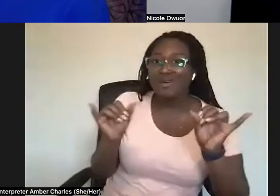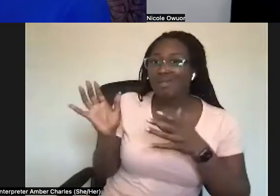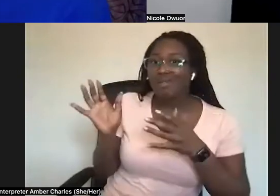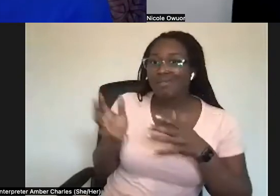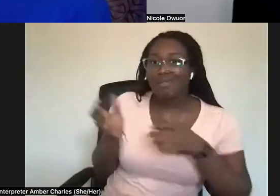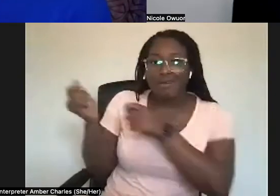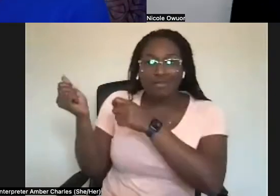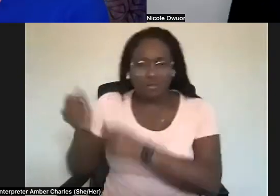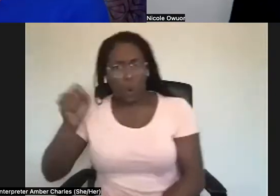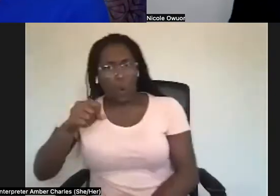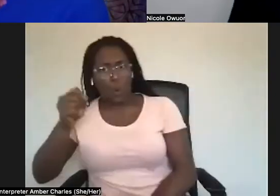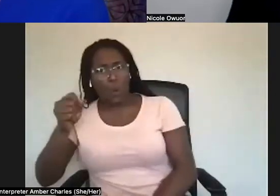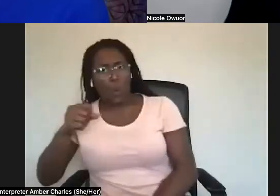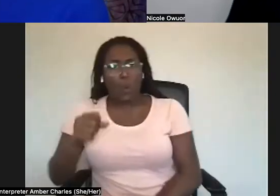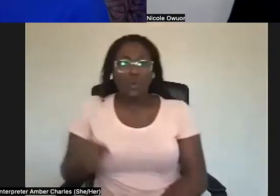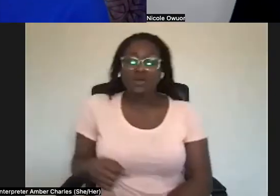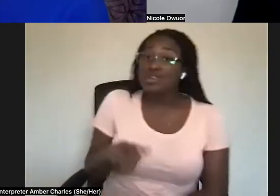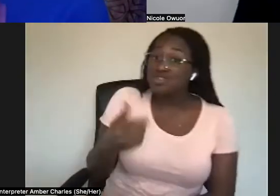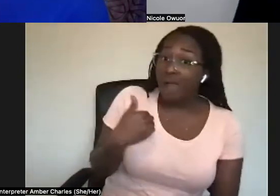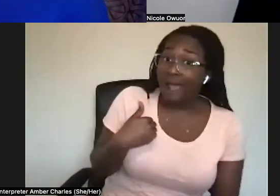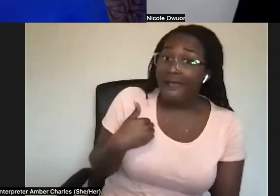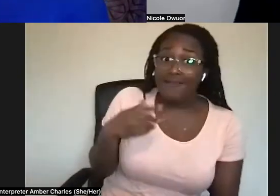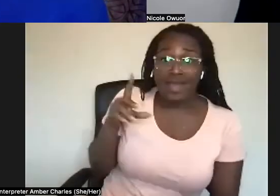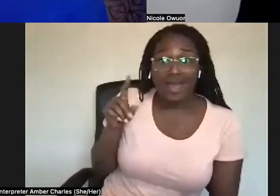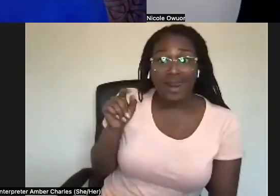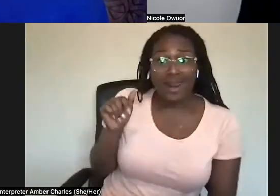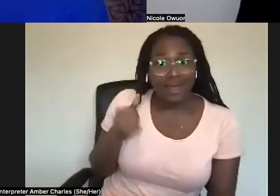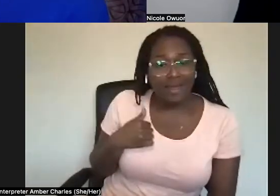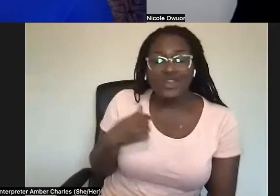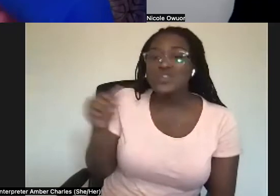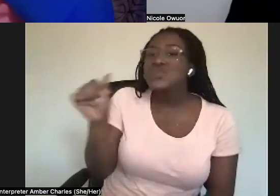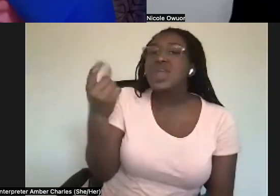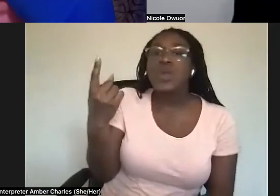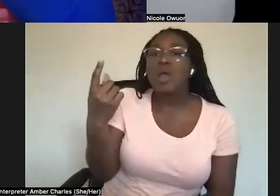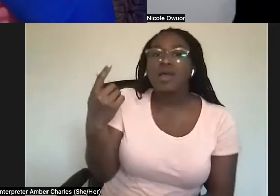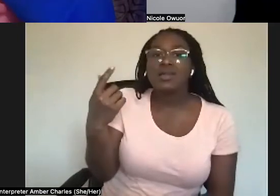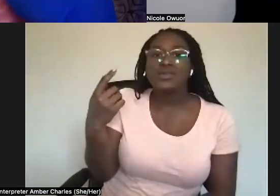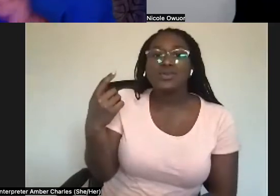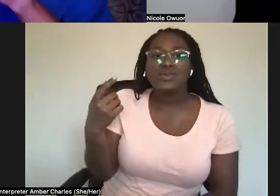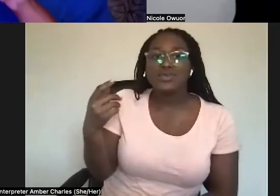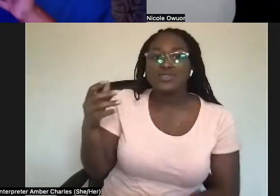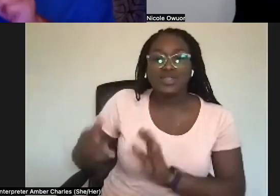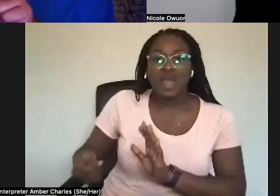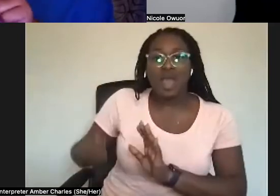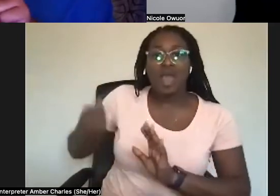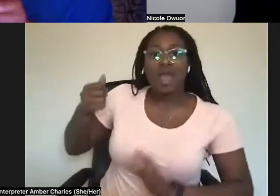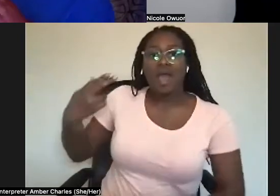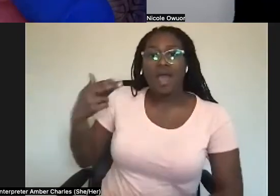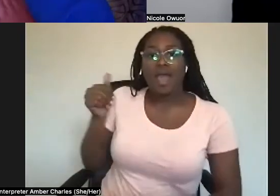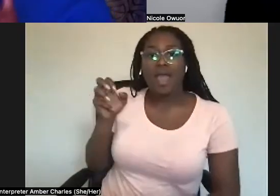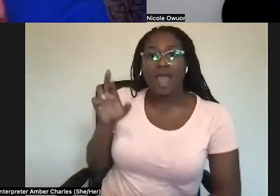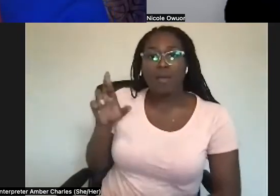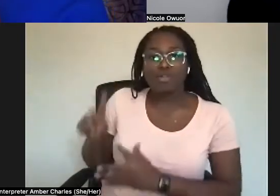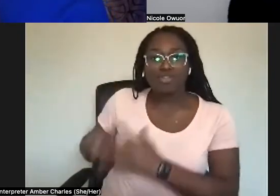Oh, yes. Yes, you got data nonetheless, baby. To anybody out there who's just picking up the hammer to put their little crack in the wall,